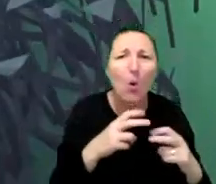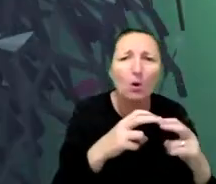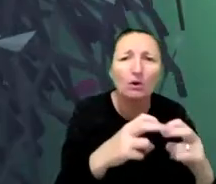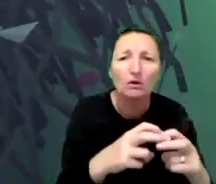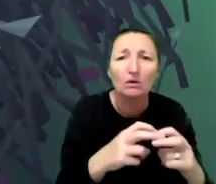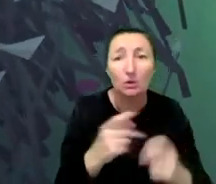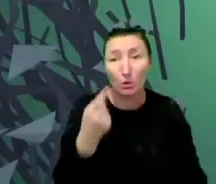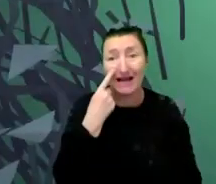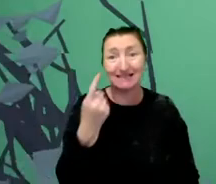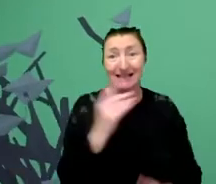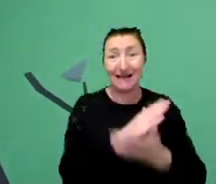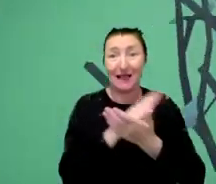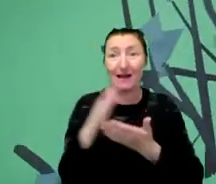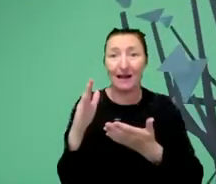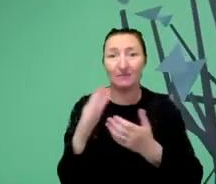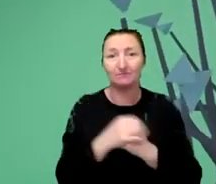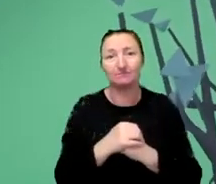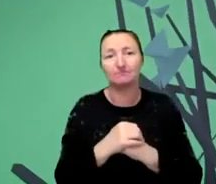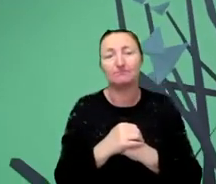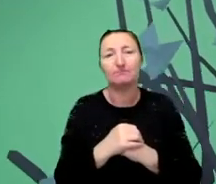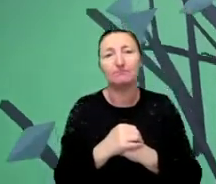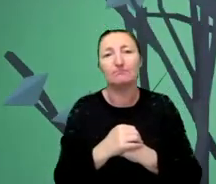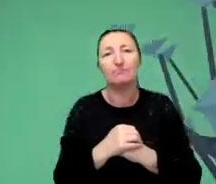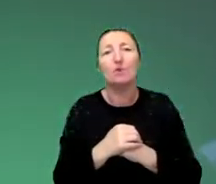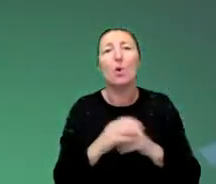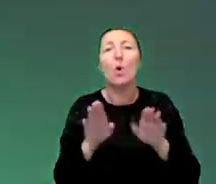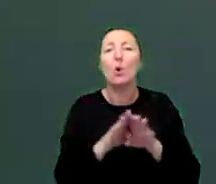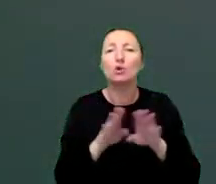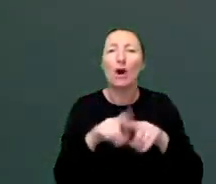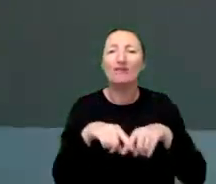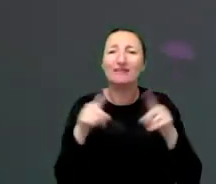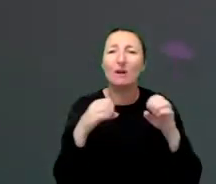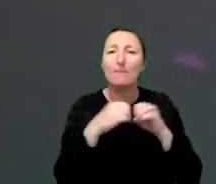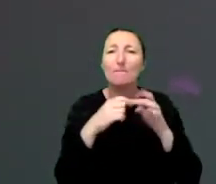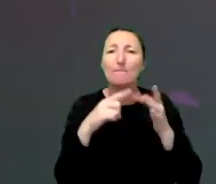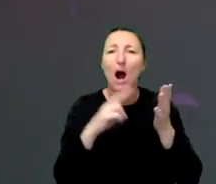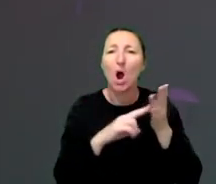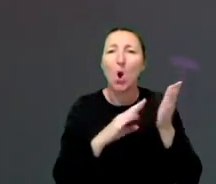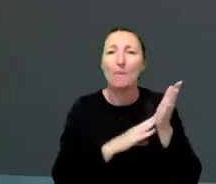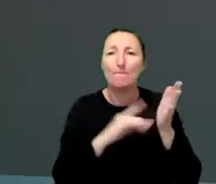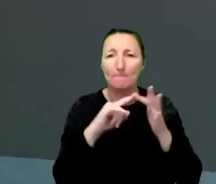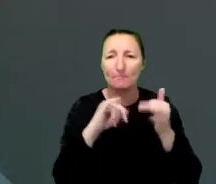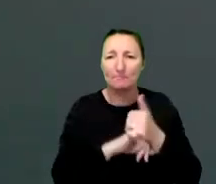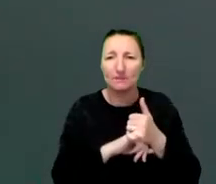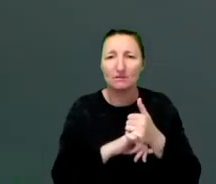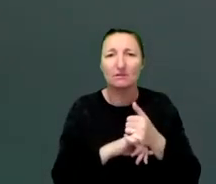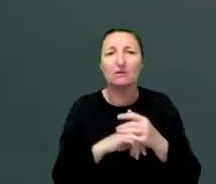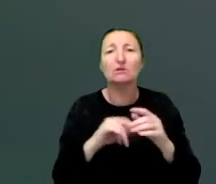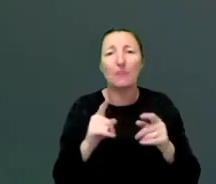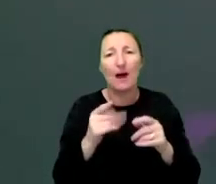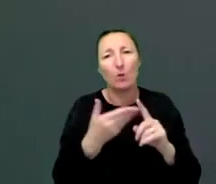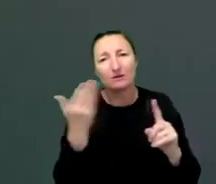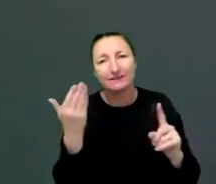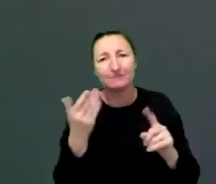a variety of different, slightly different biomes of different plants, which also serve as an indicator of if you've been to a place or